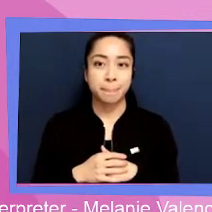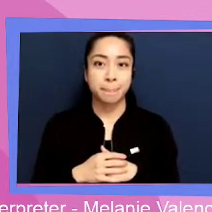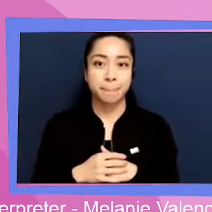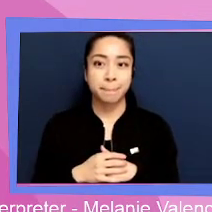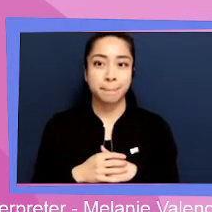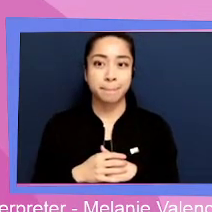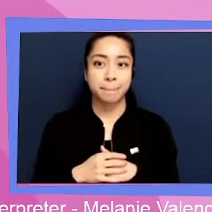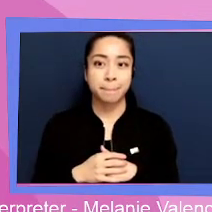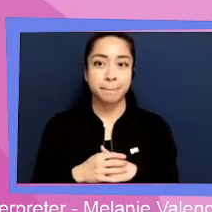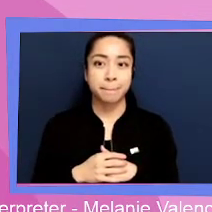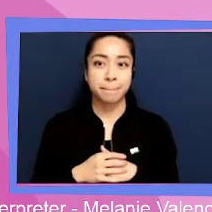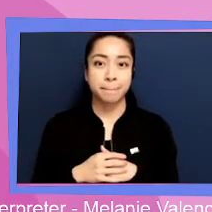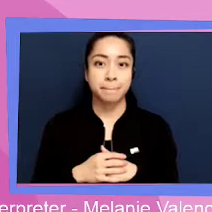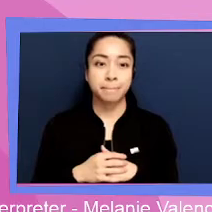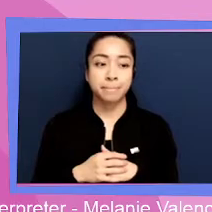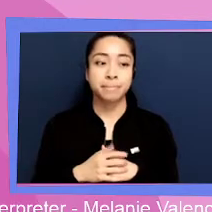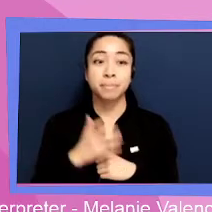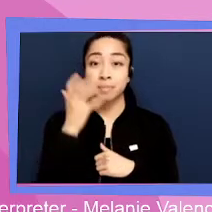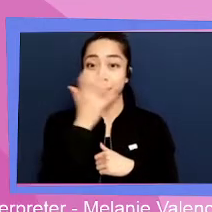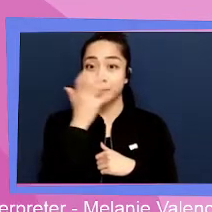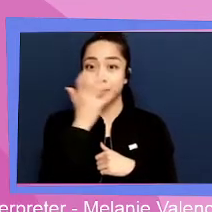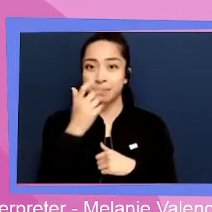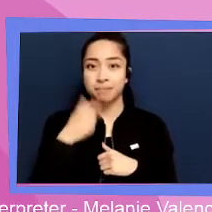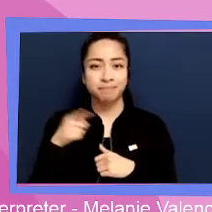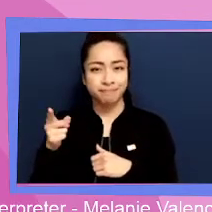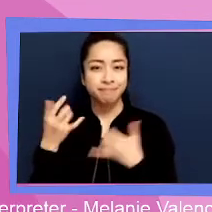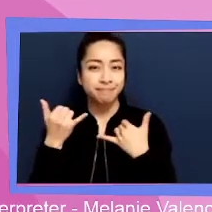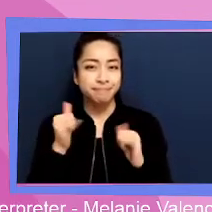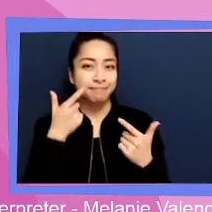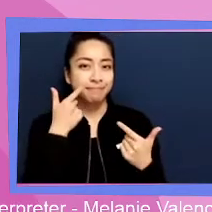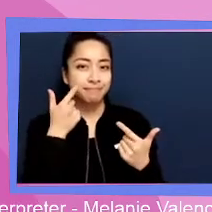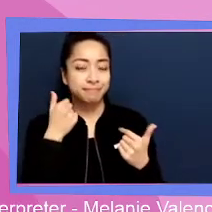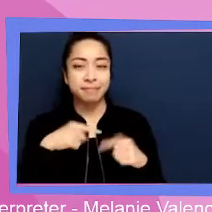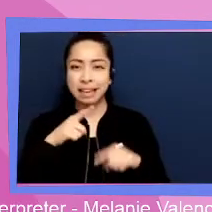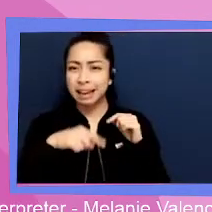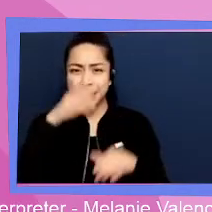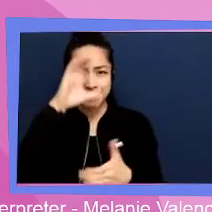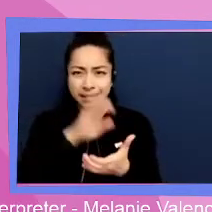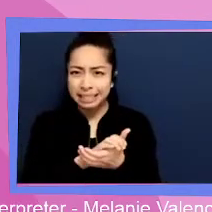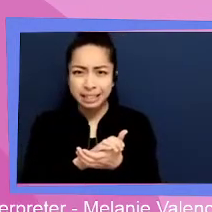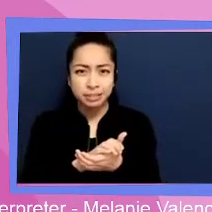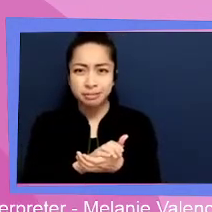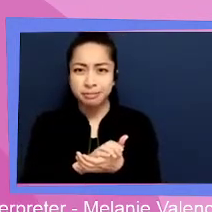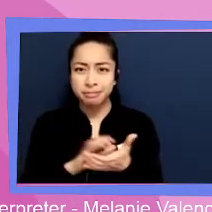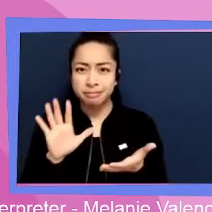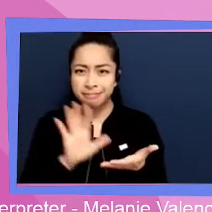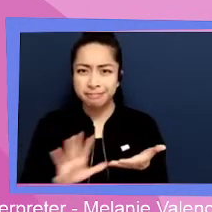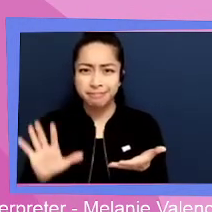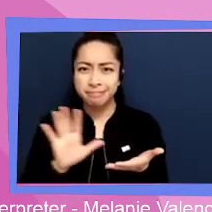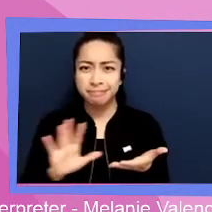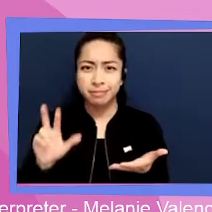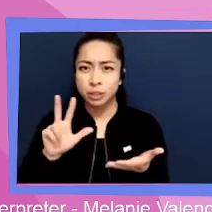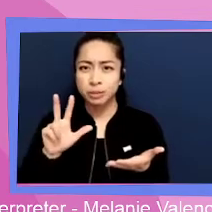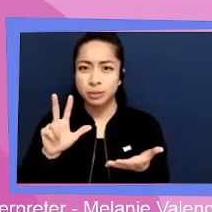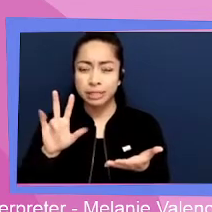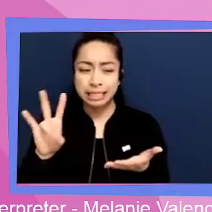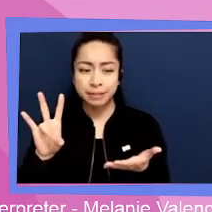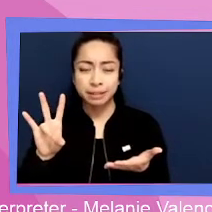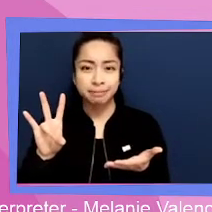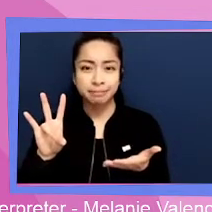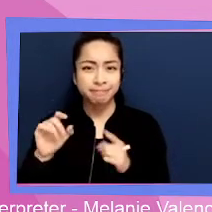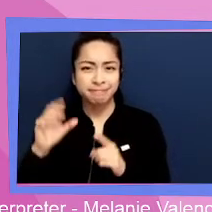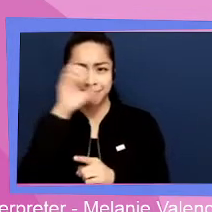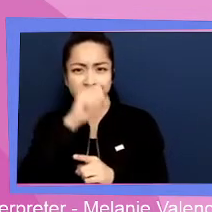"Wow," Deanna said, still laughing. "I can't believe you knew that there are 37 subspecies of Canis lupus. I mean, who knows